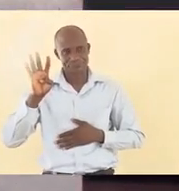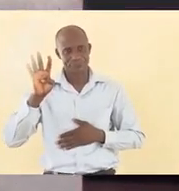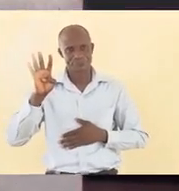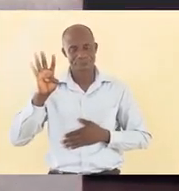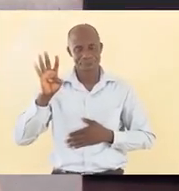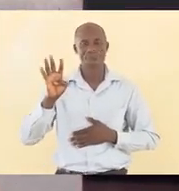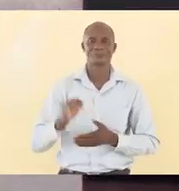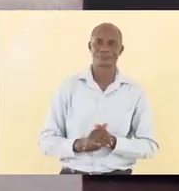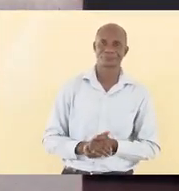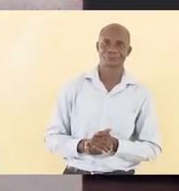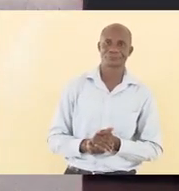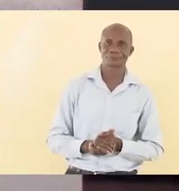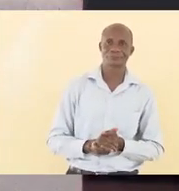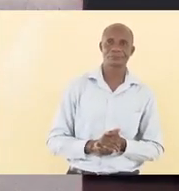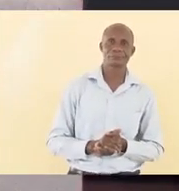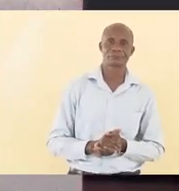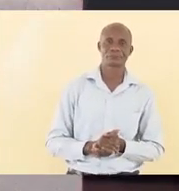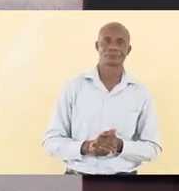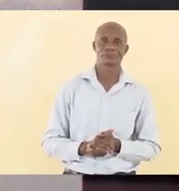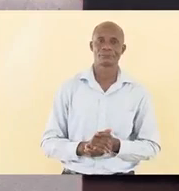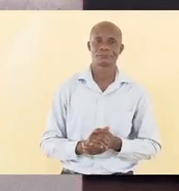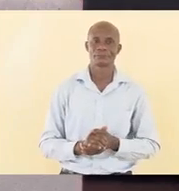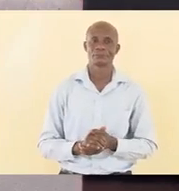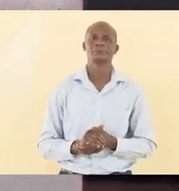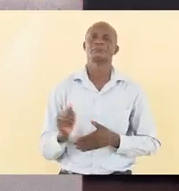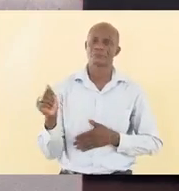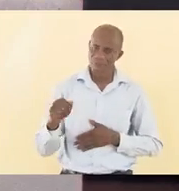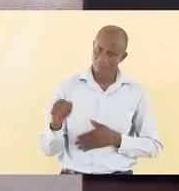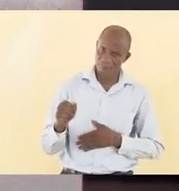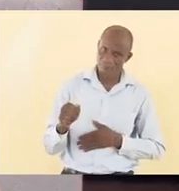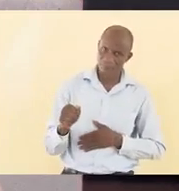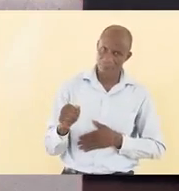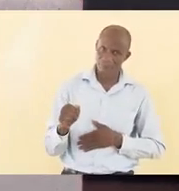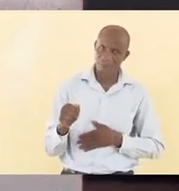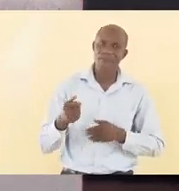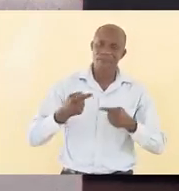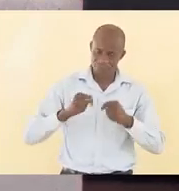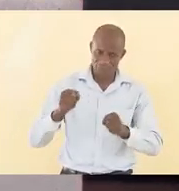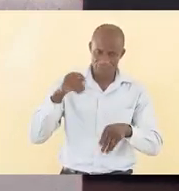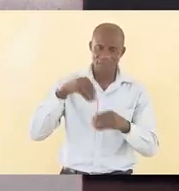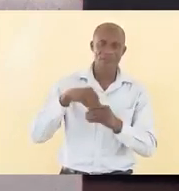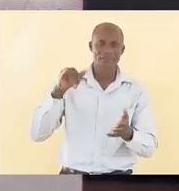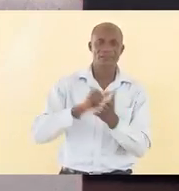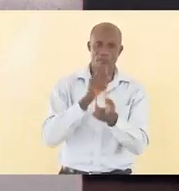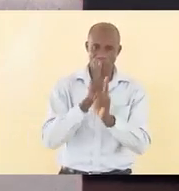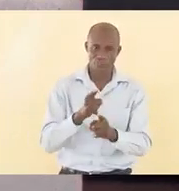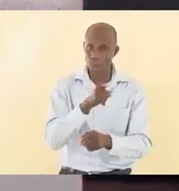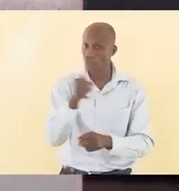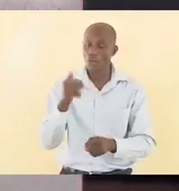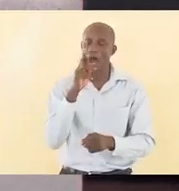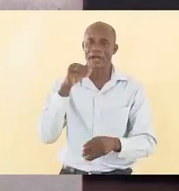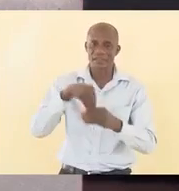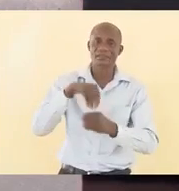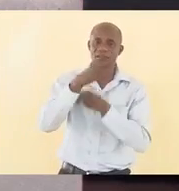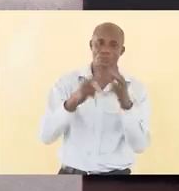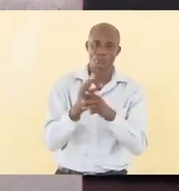Yes, You tried in that answer, the question number four, you are in